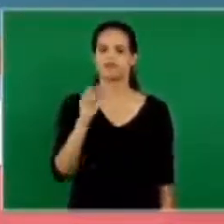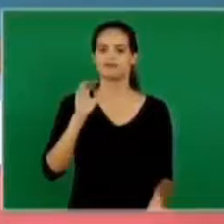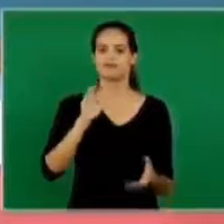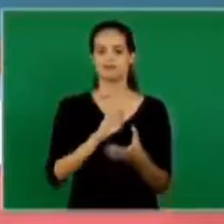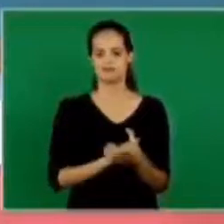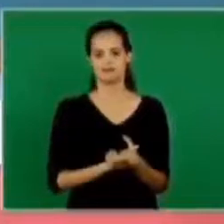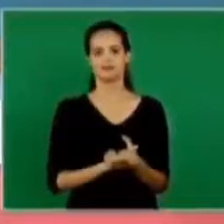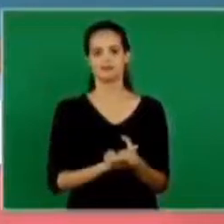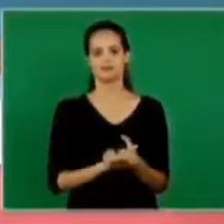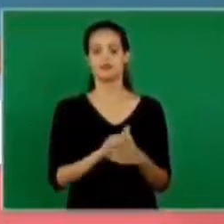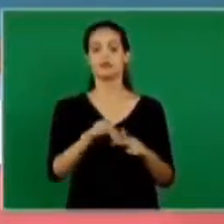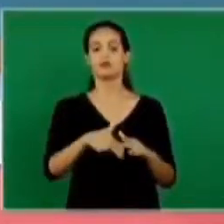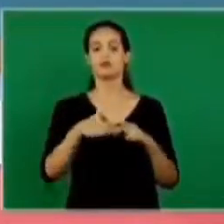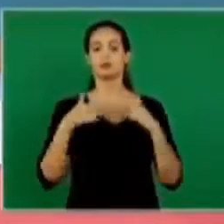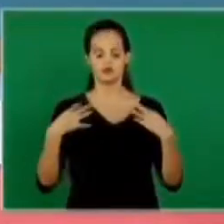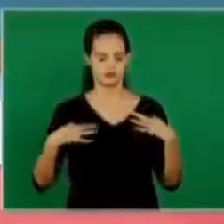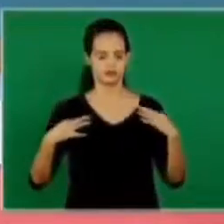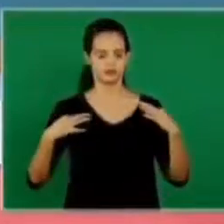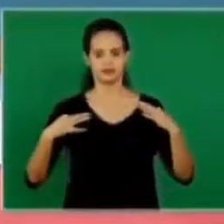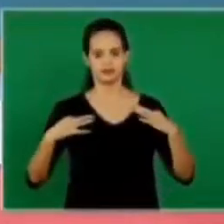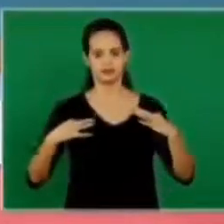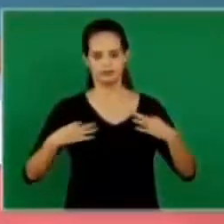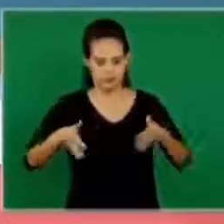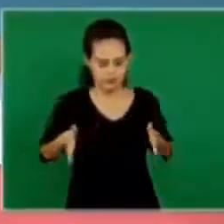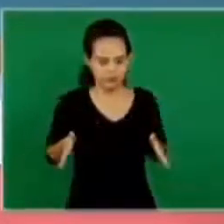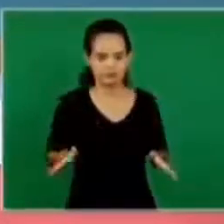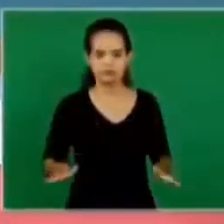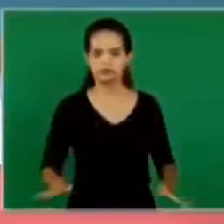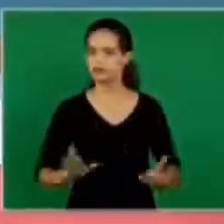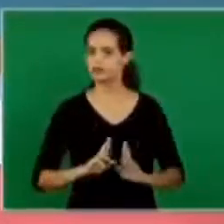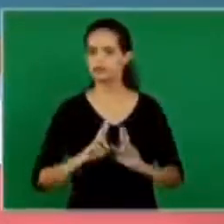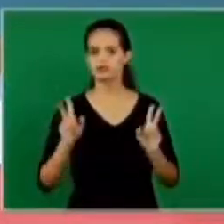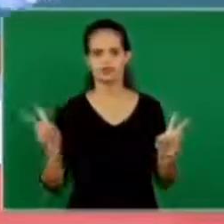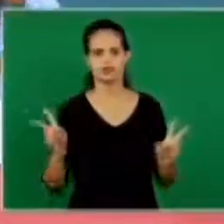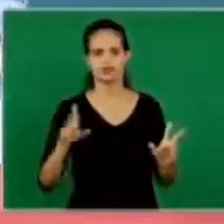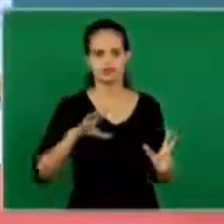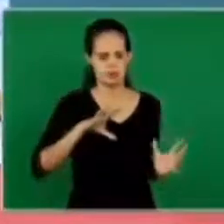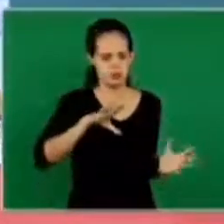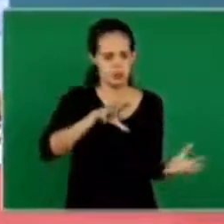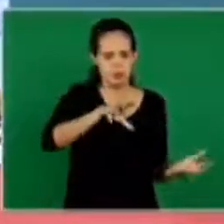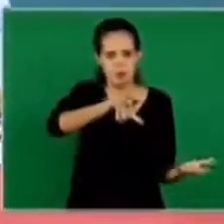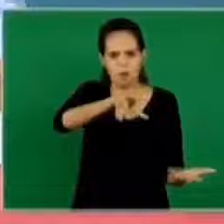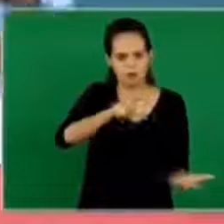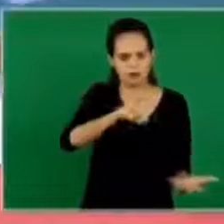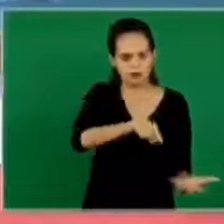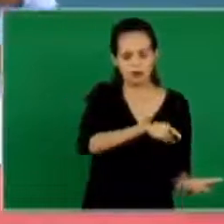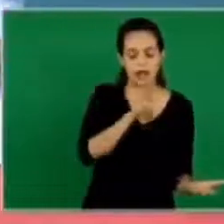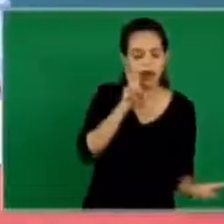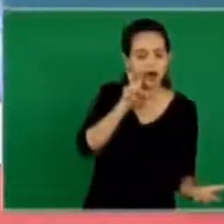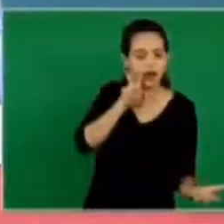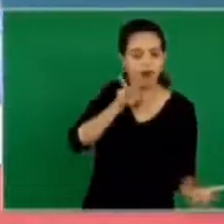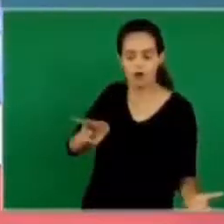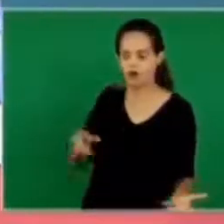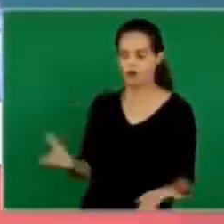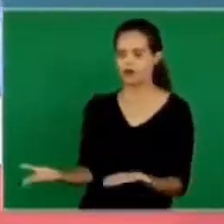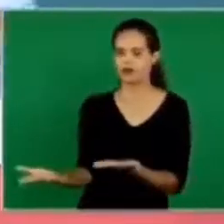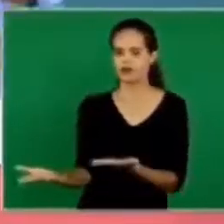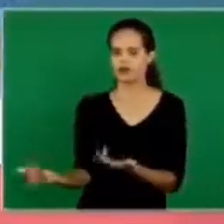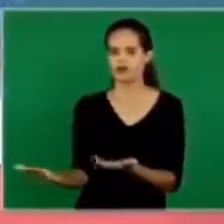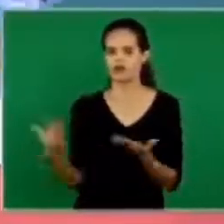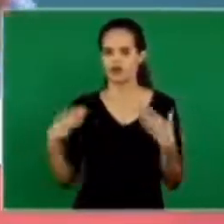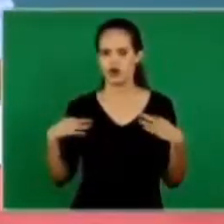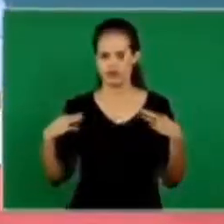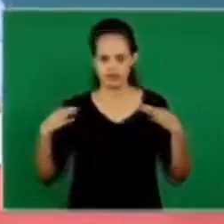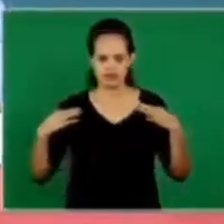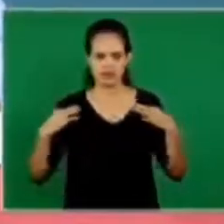her having to say any word, just because of her clothing. When the world sees the youth, by